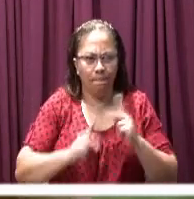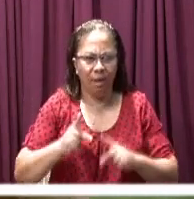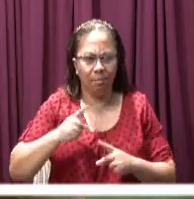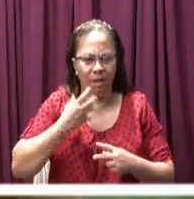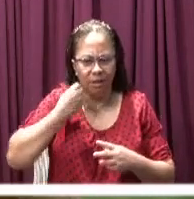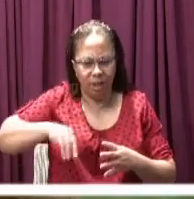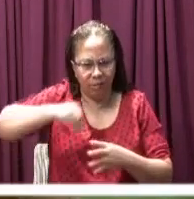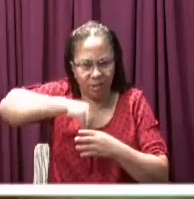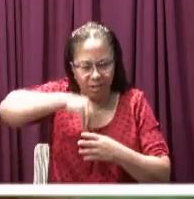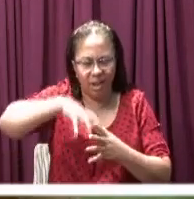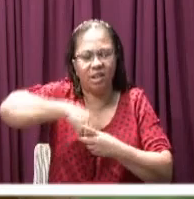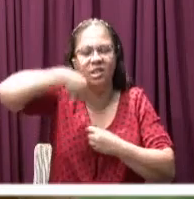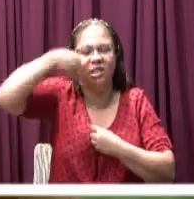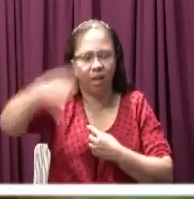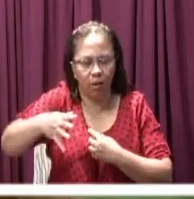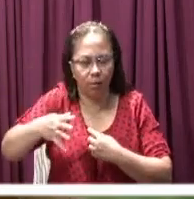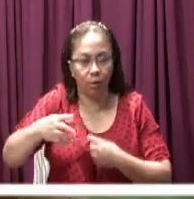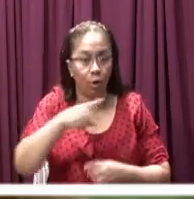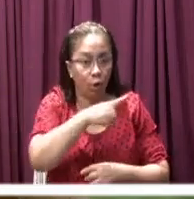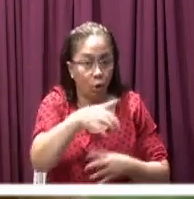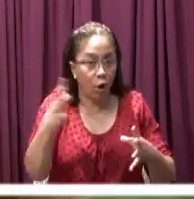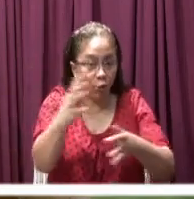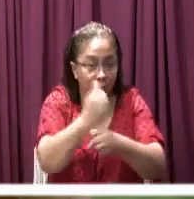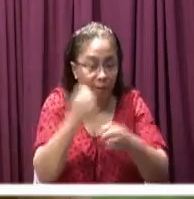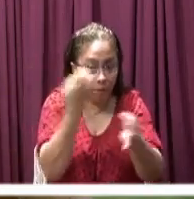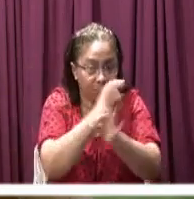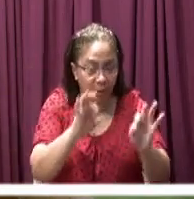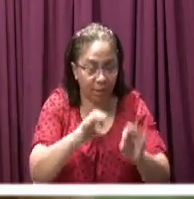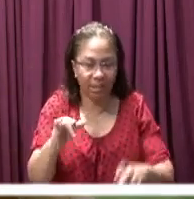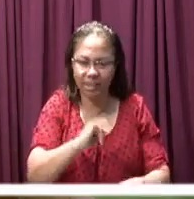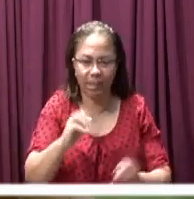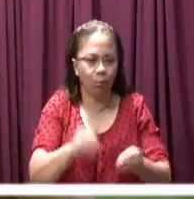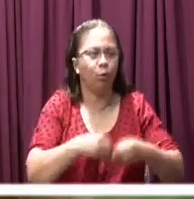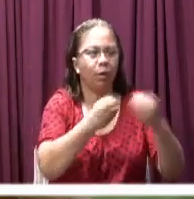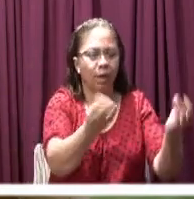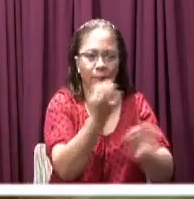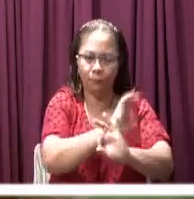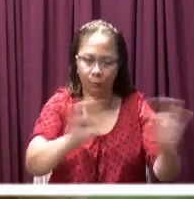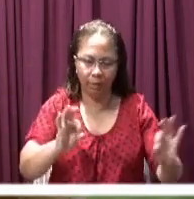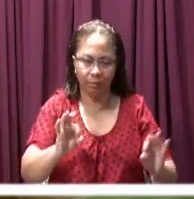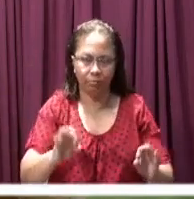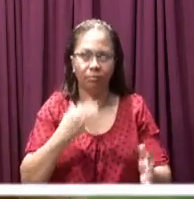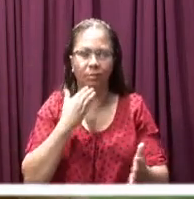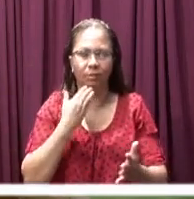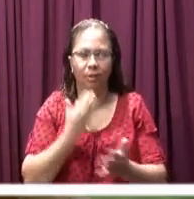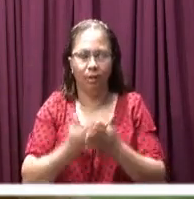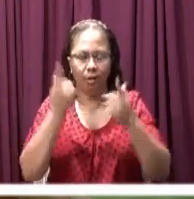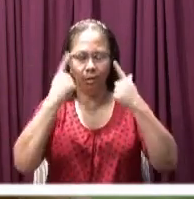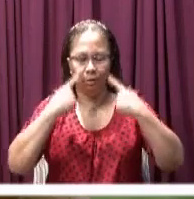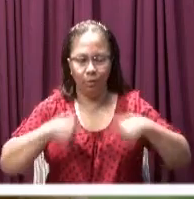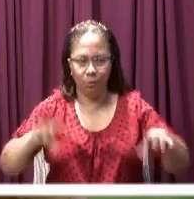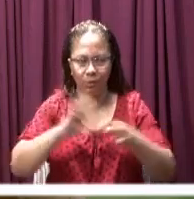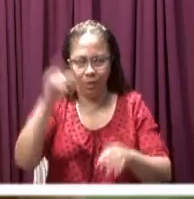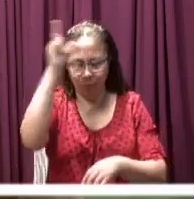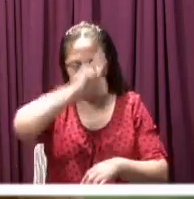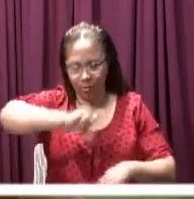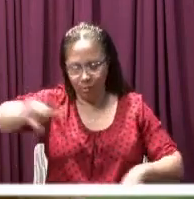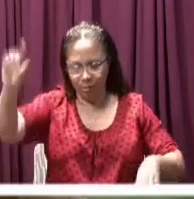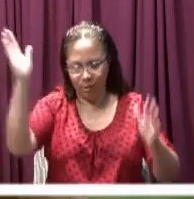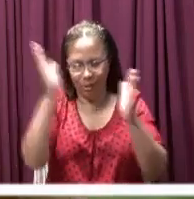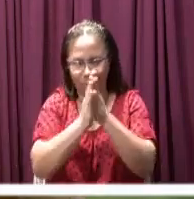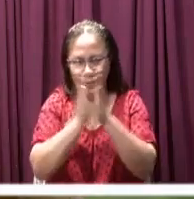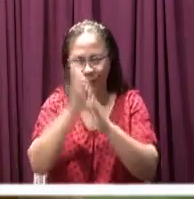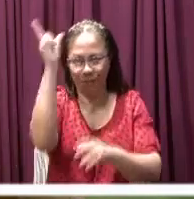You receive without charge, give without charge." The Gospel of the Lord. Praise to you, Lord